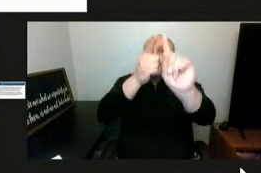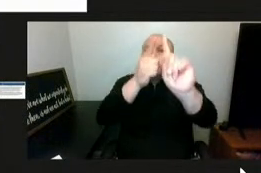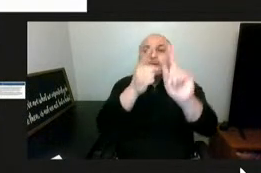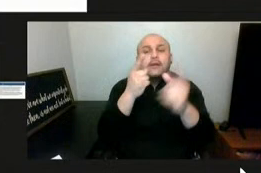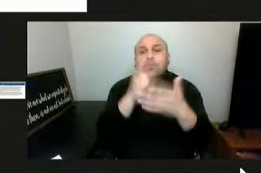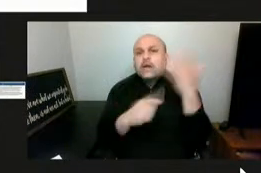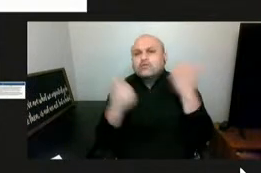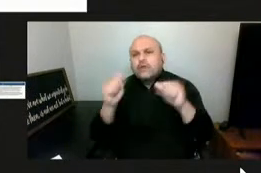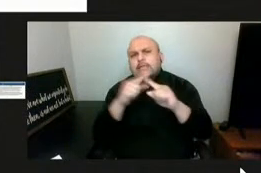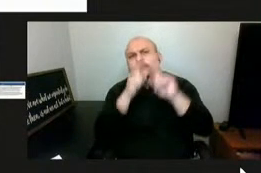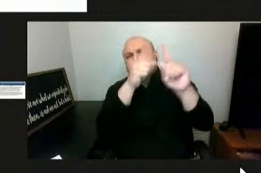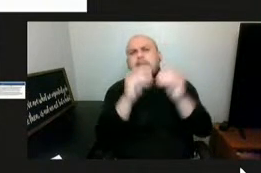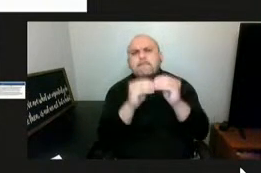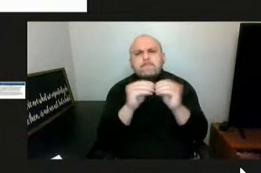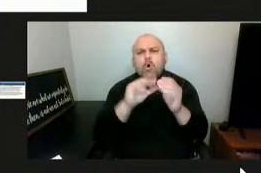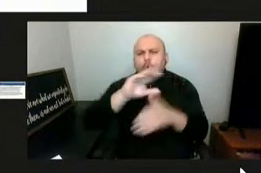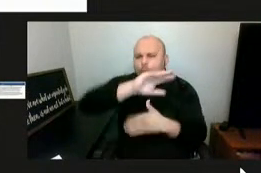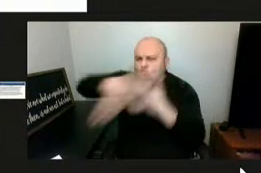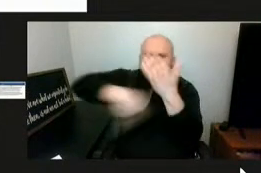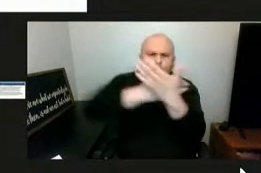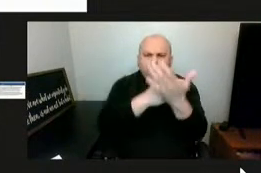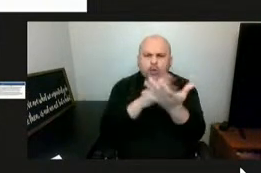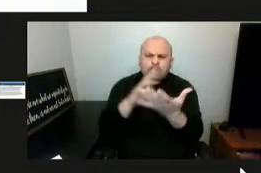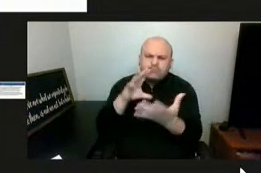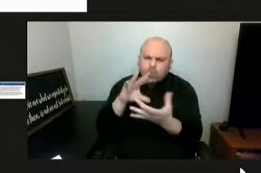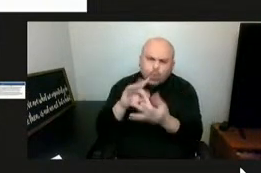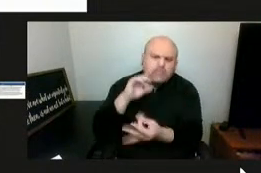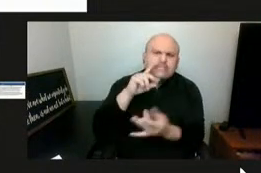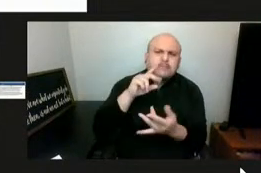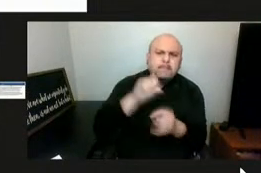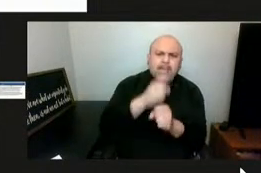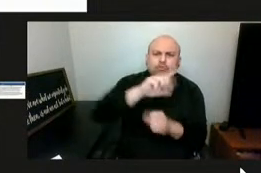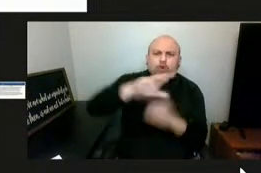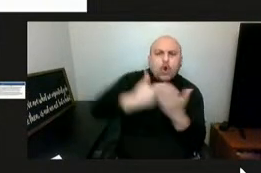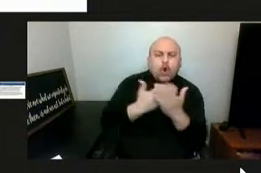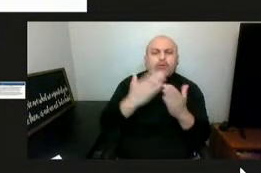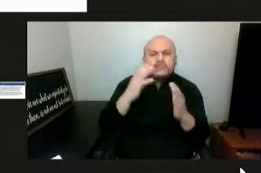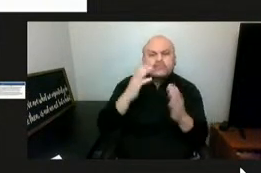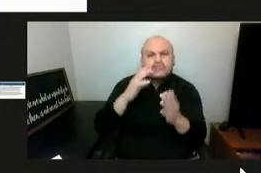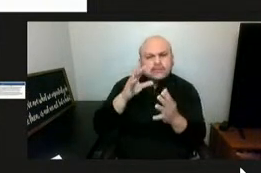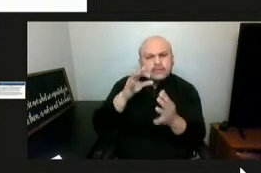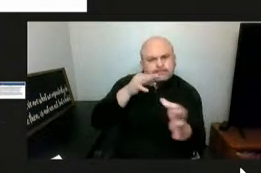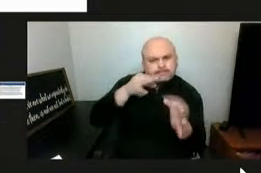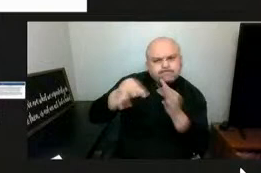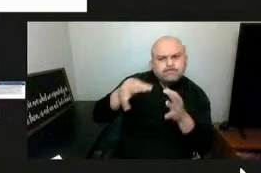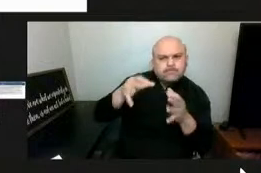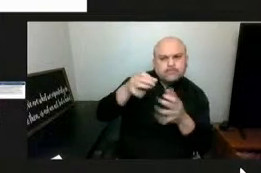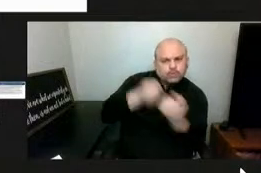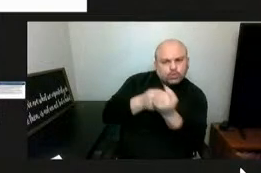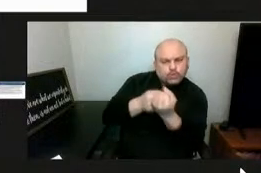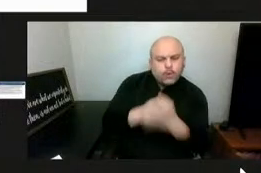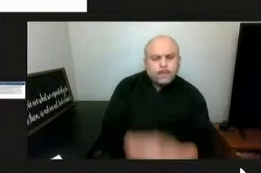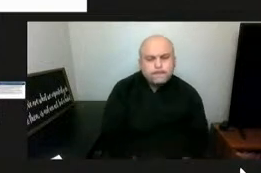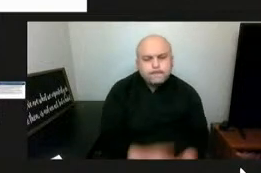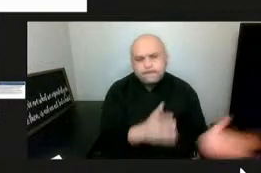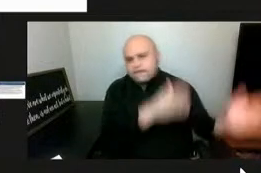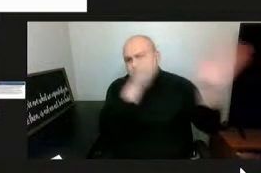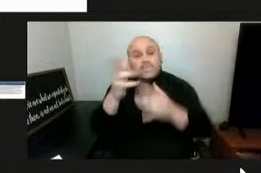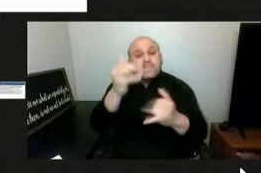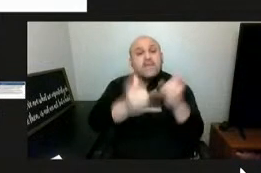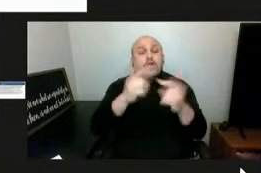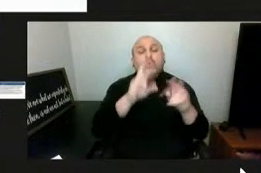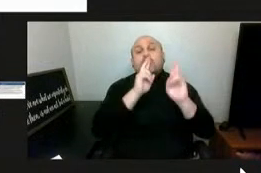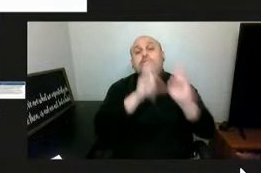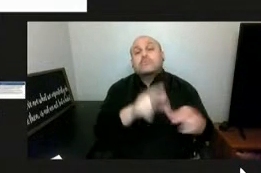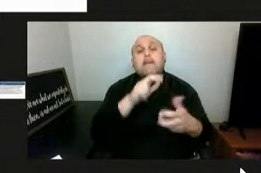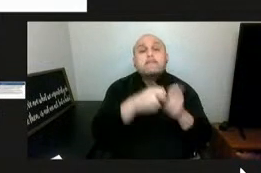more holistic definition of mental health services and supports. Next slide, please. And finally, to respond to problem statement